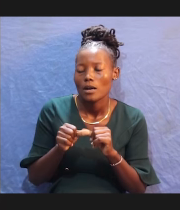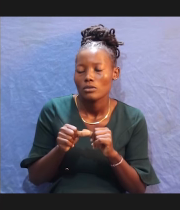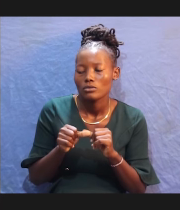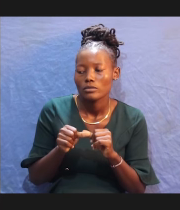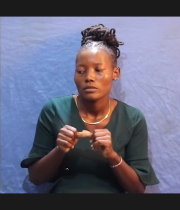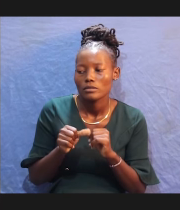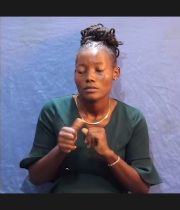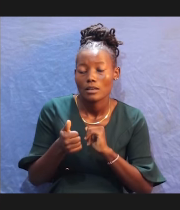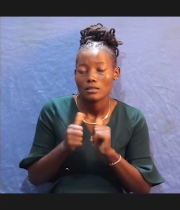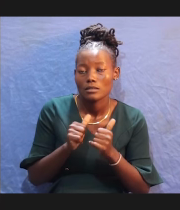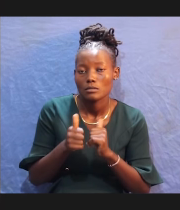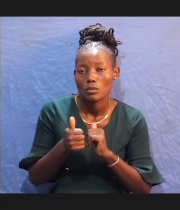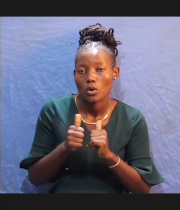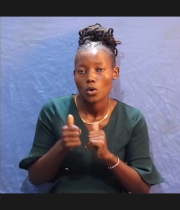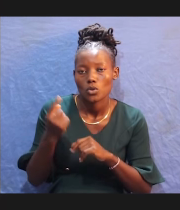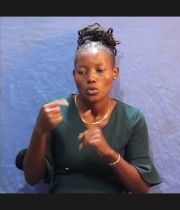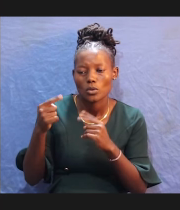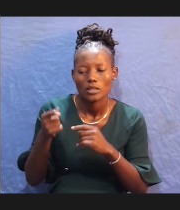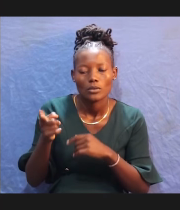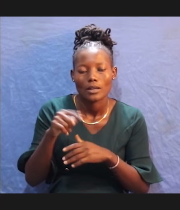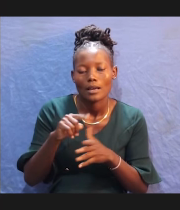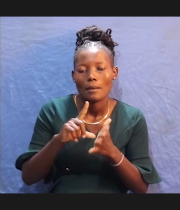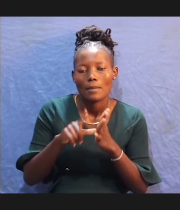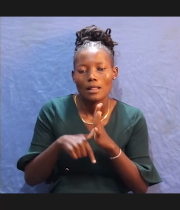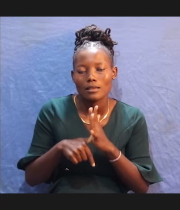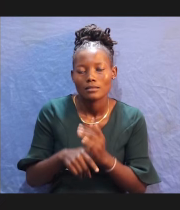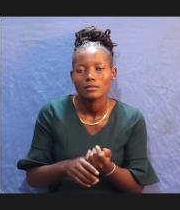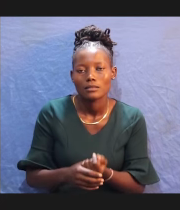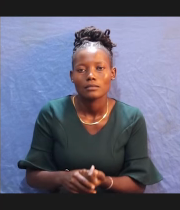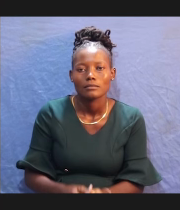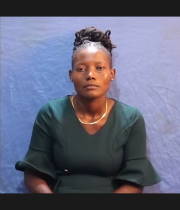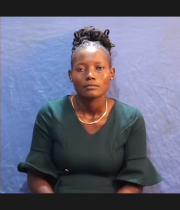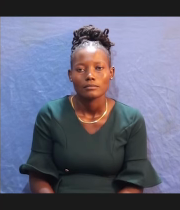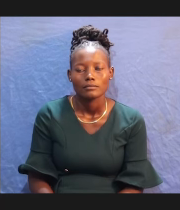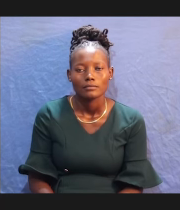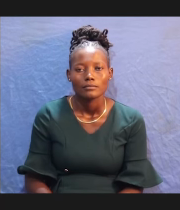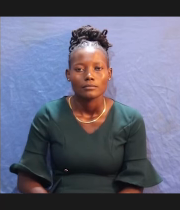in a sport, and that winning will come later on.